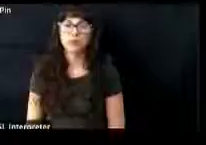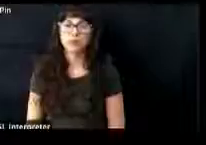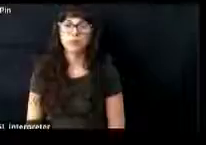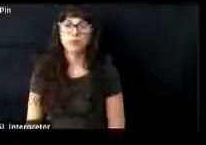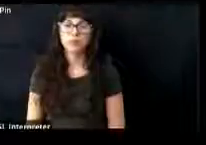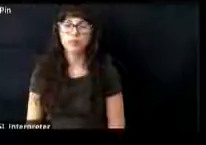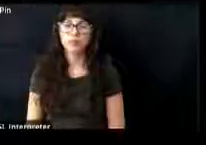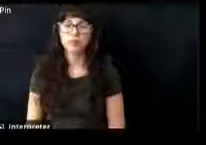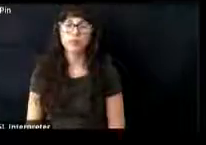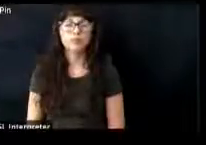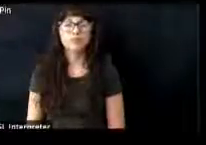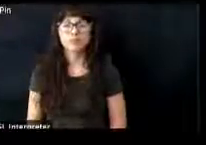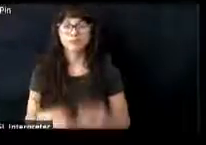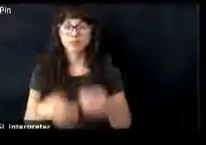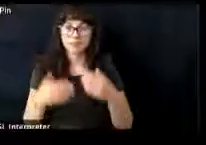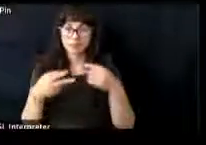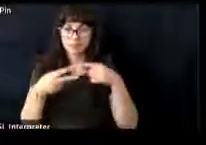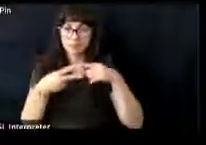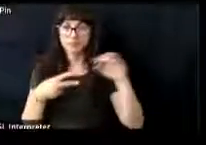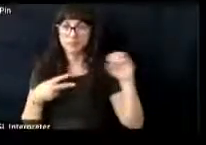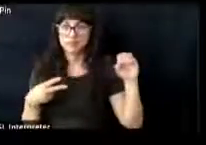Right now we have 030.